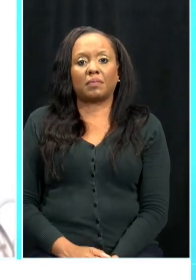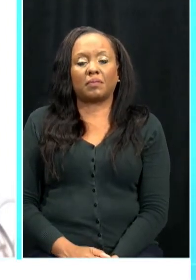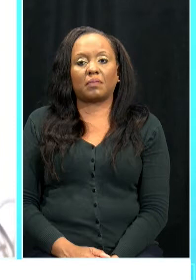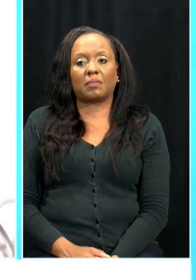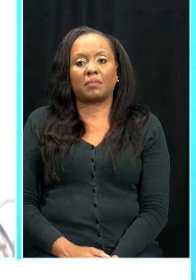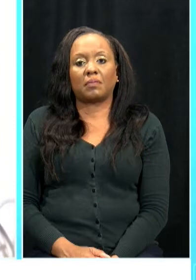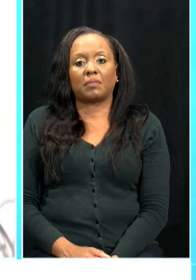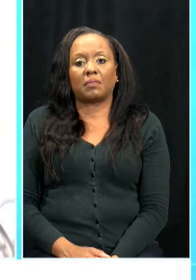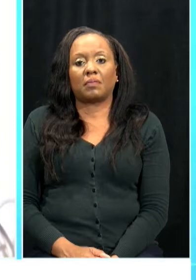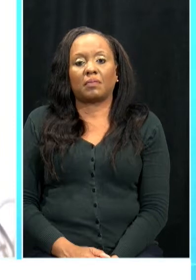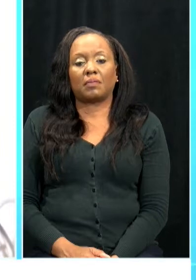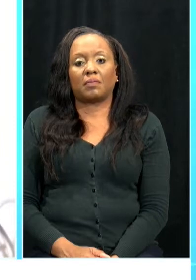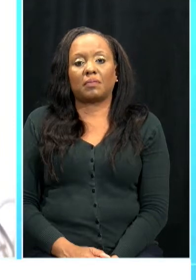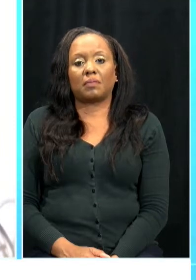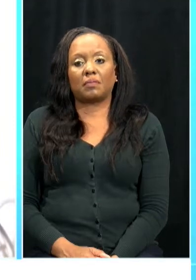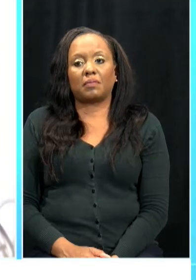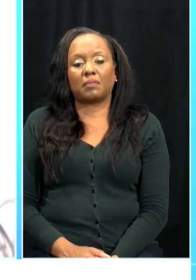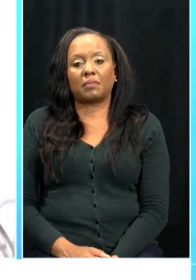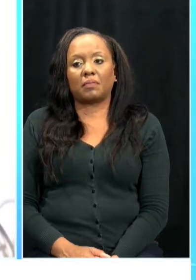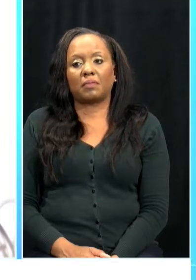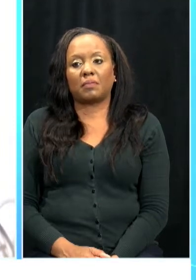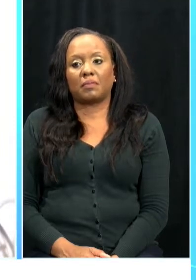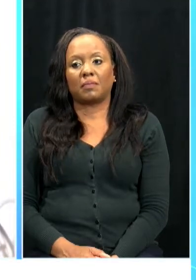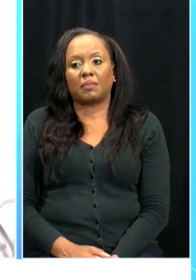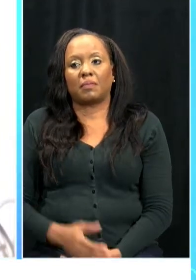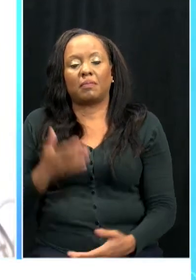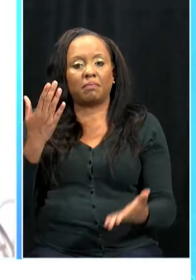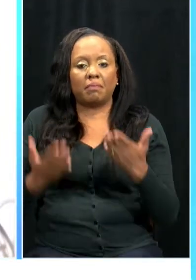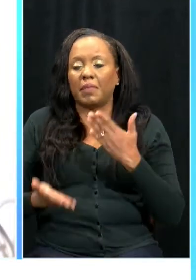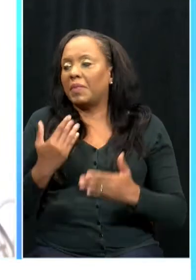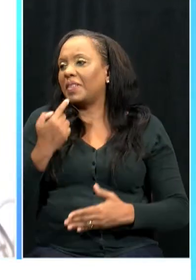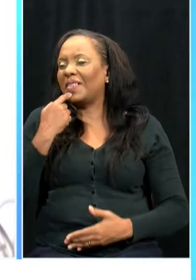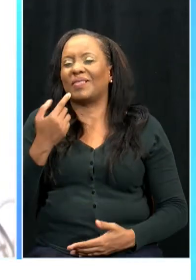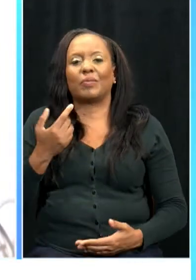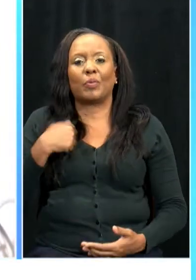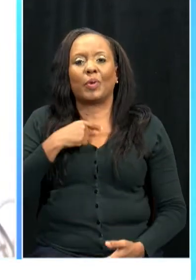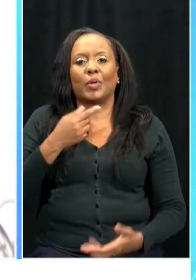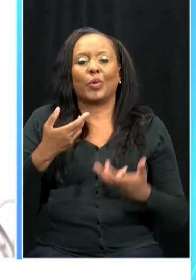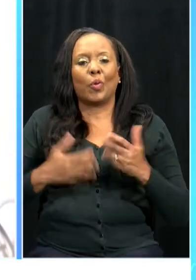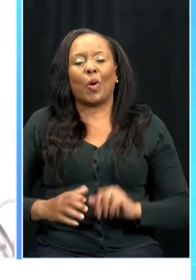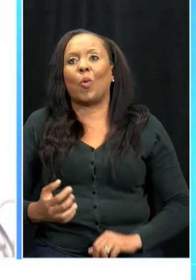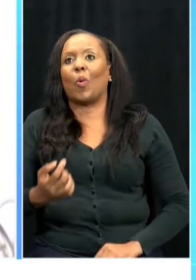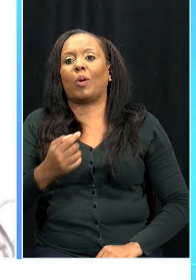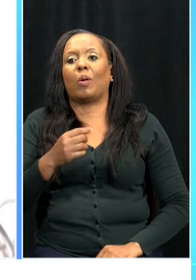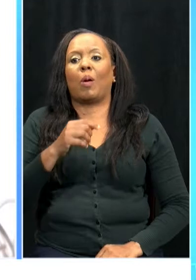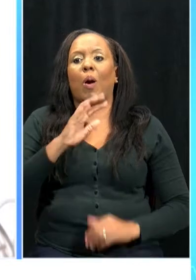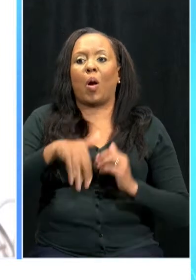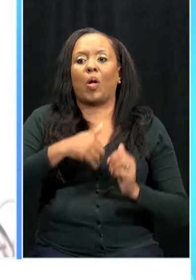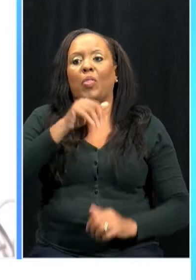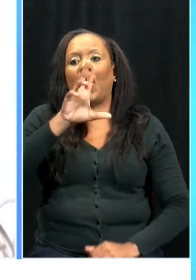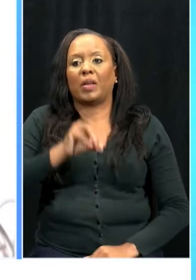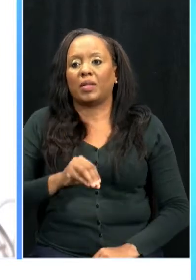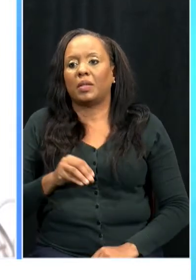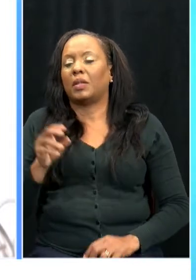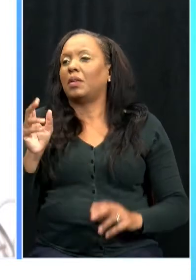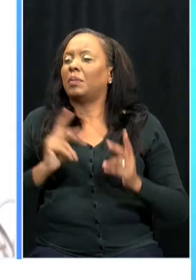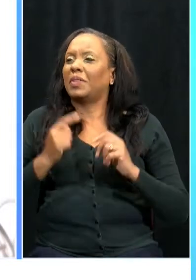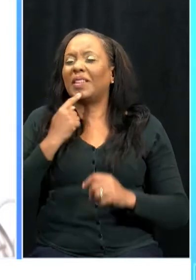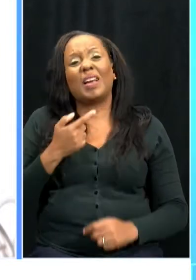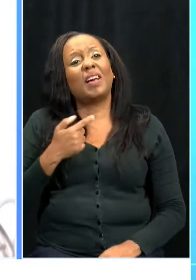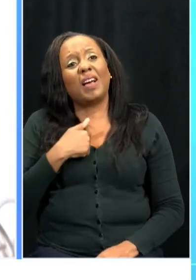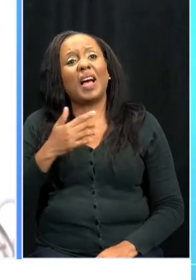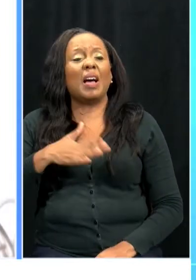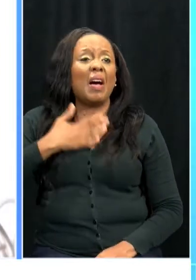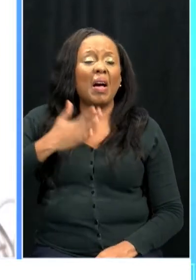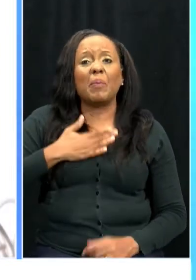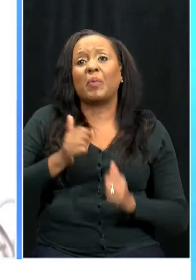they're actually saying, well, we don't need to have a one party. So rather than the canvas being like, oh, I'm happy with what the government is doing, I don't